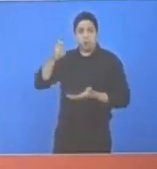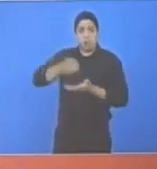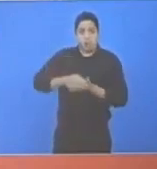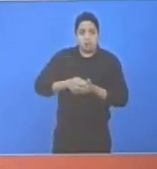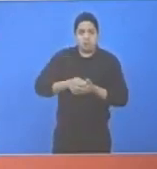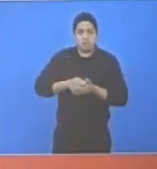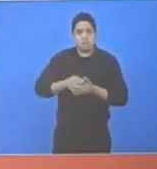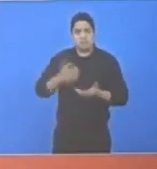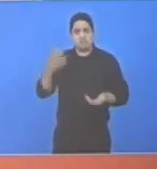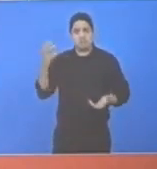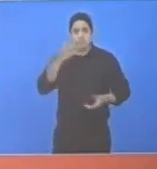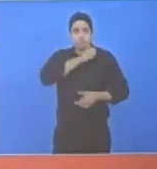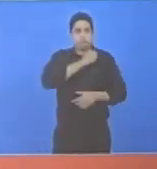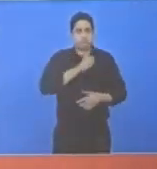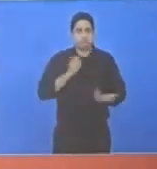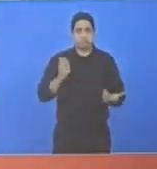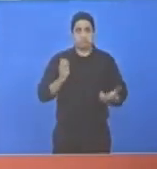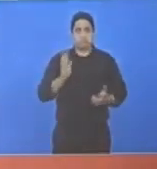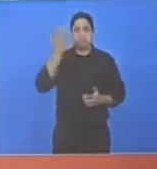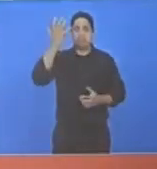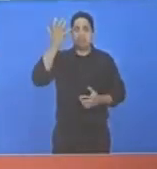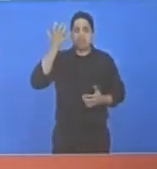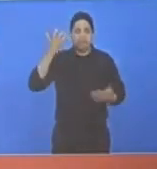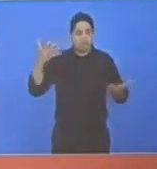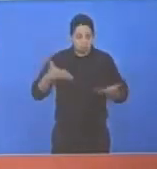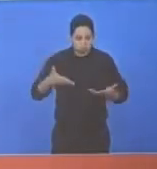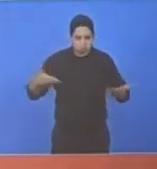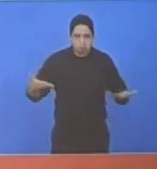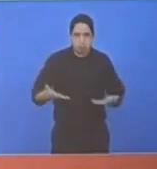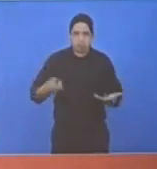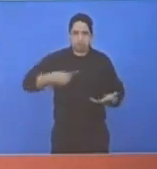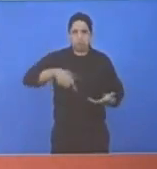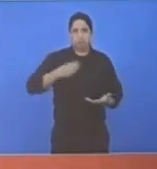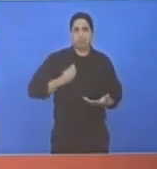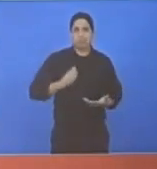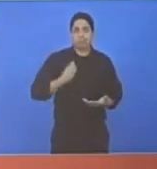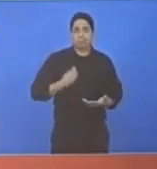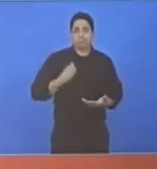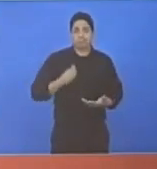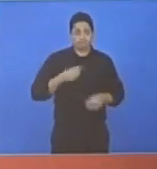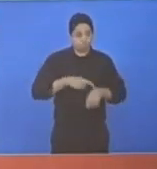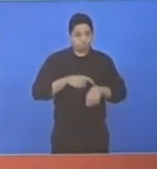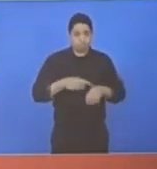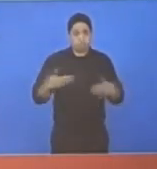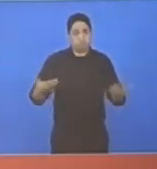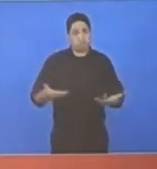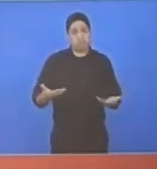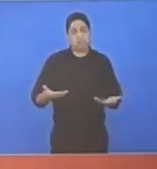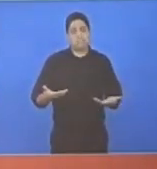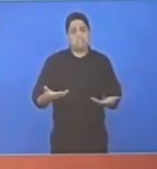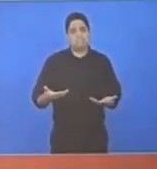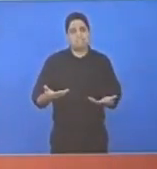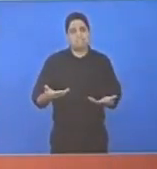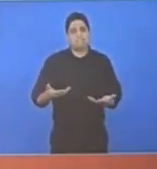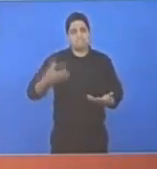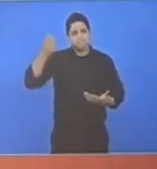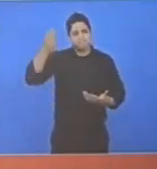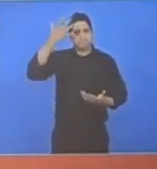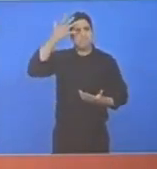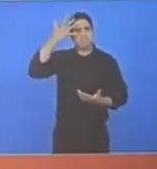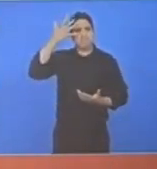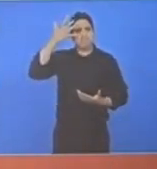3,000 years ago, it fulfills in an incredible speed. It fulfills now,